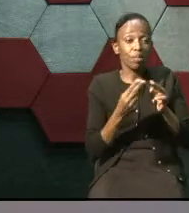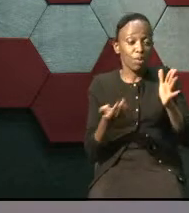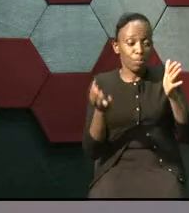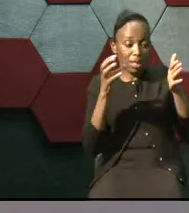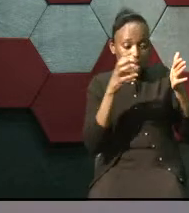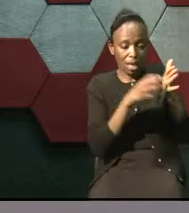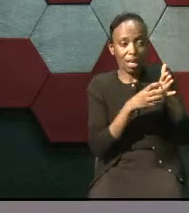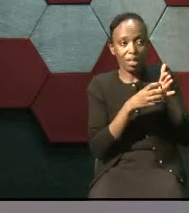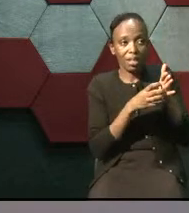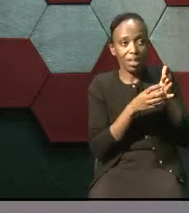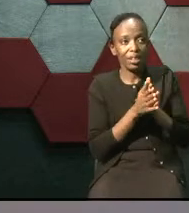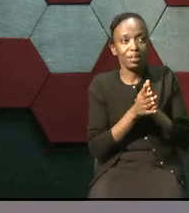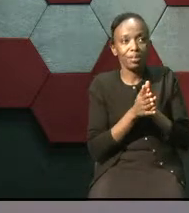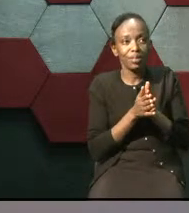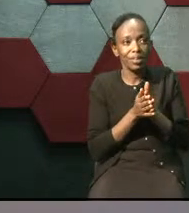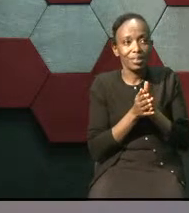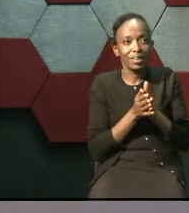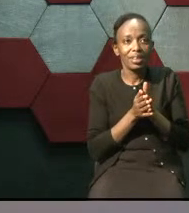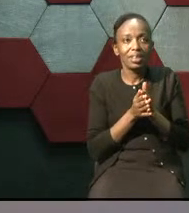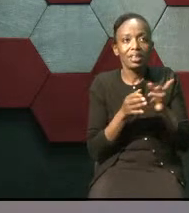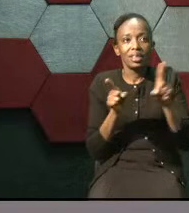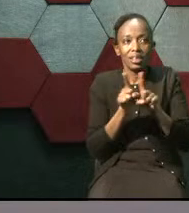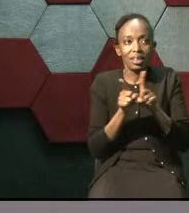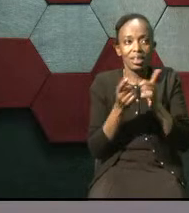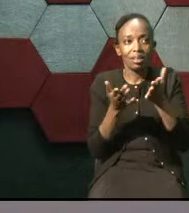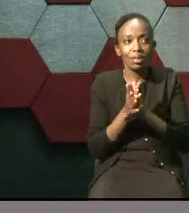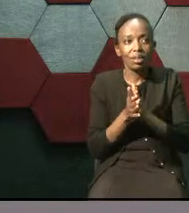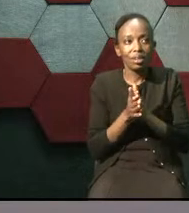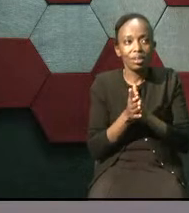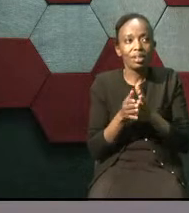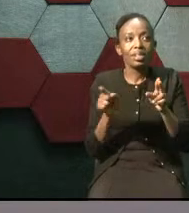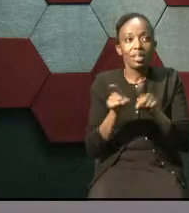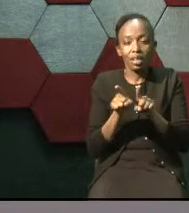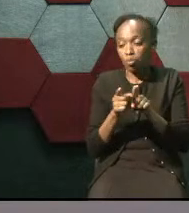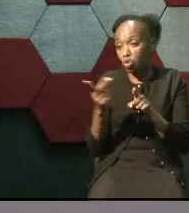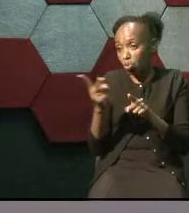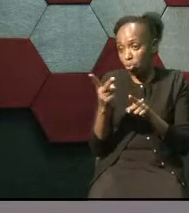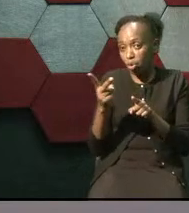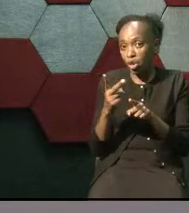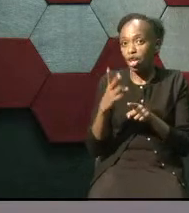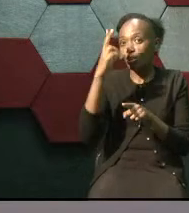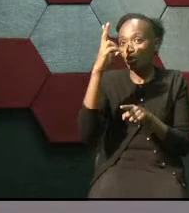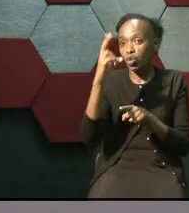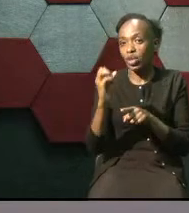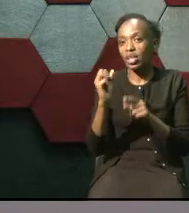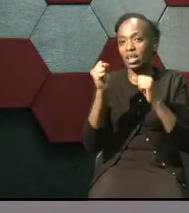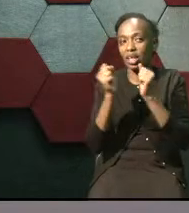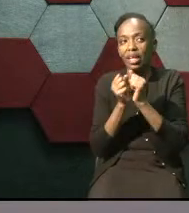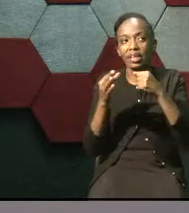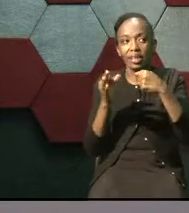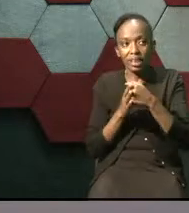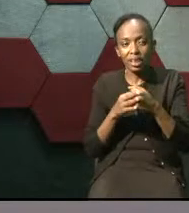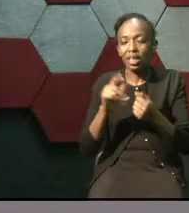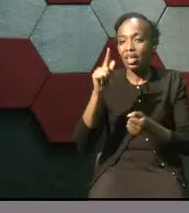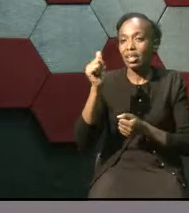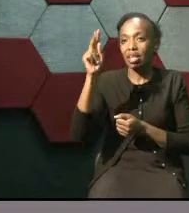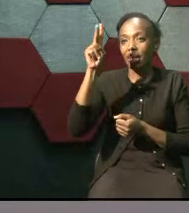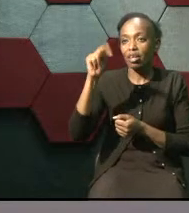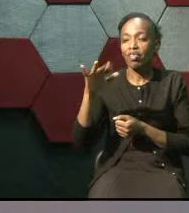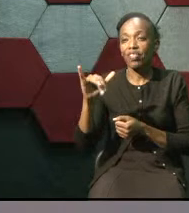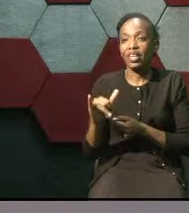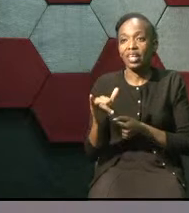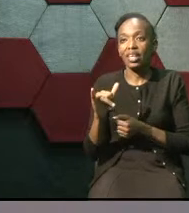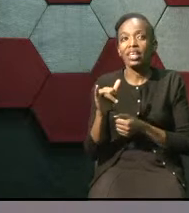to Abdi Rahman and Wilson Irungu, Nakuru Boys High School 2018, Tanvi Hirani